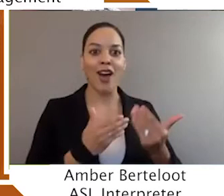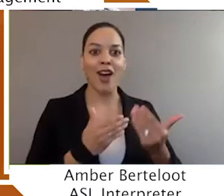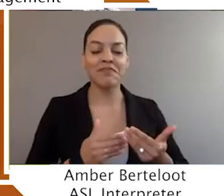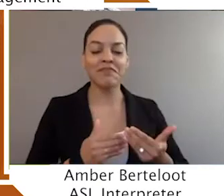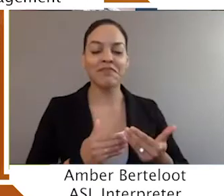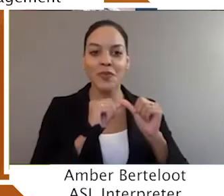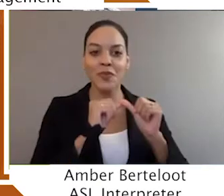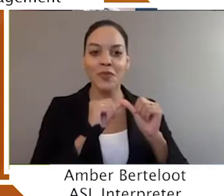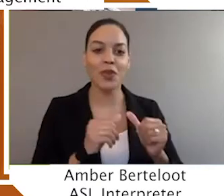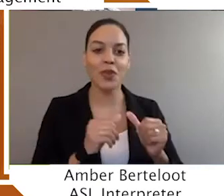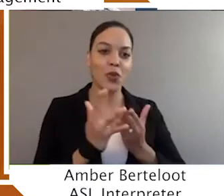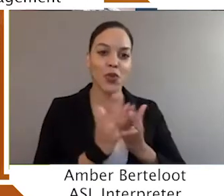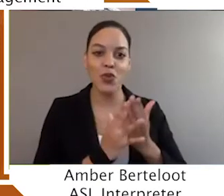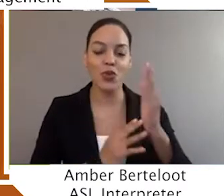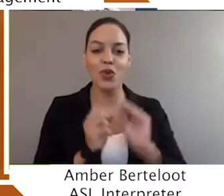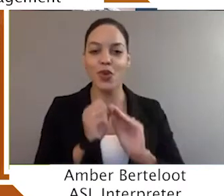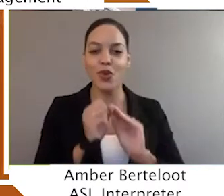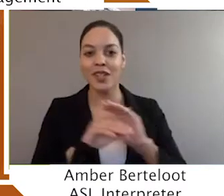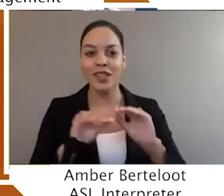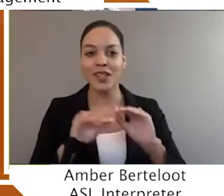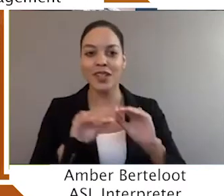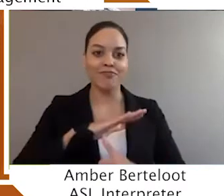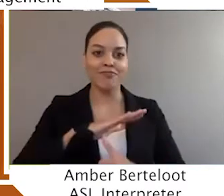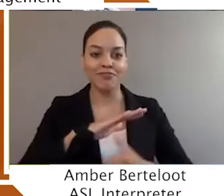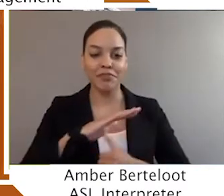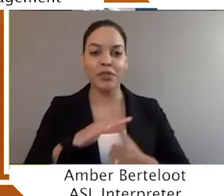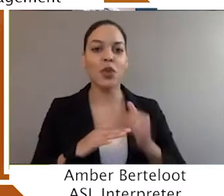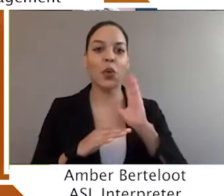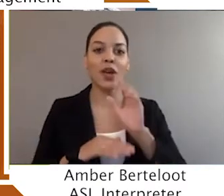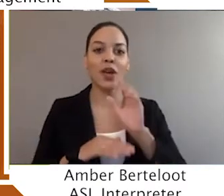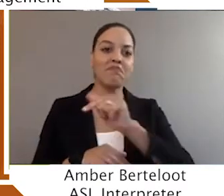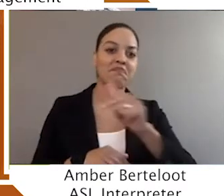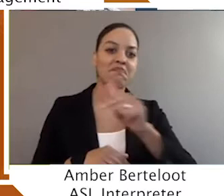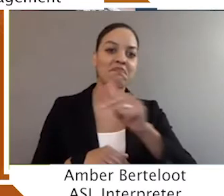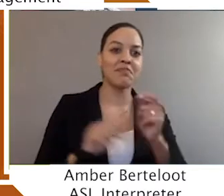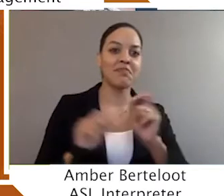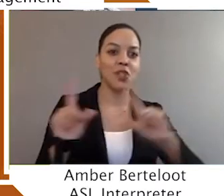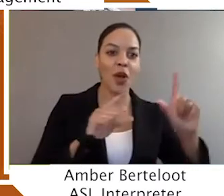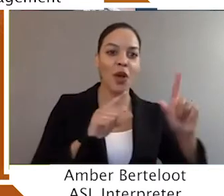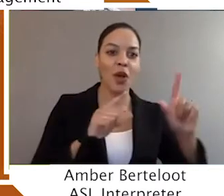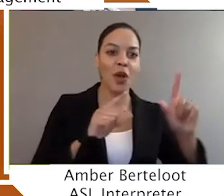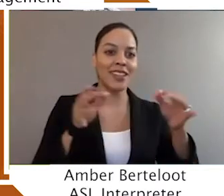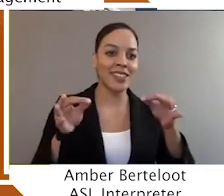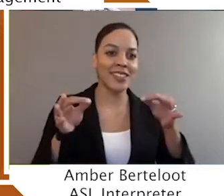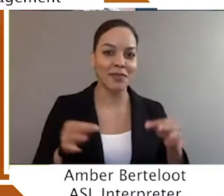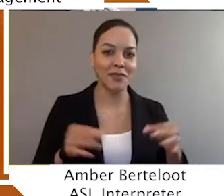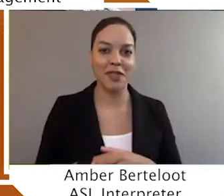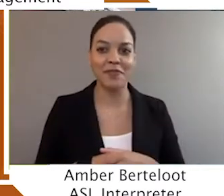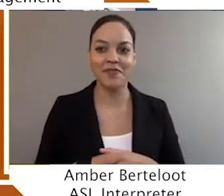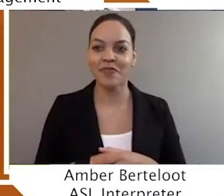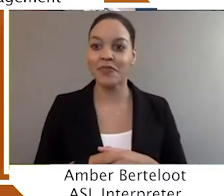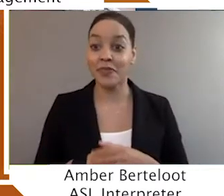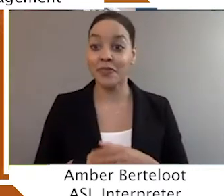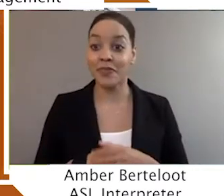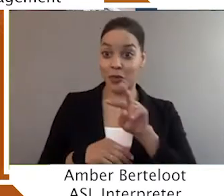know, or at least have them respond to them as they shared them. All right. If you're looking at the screen, this